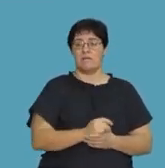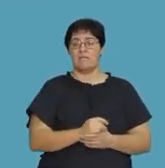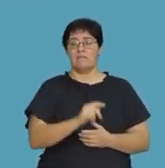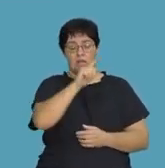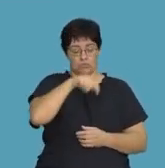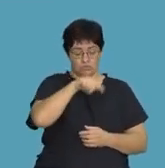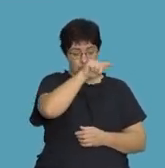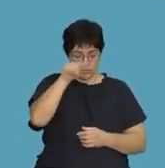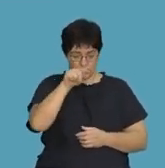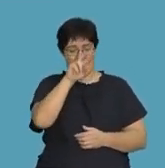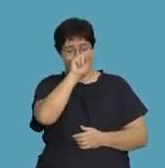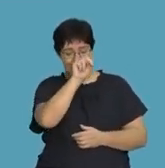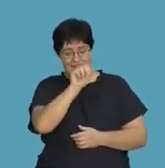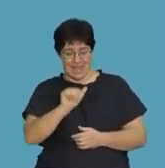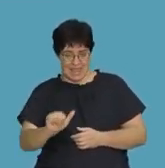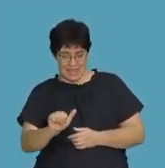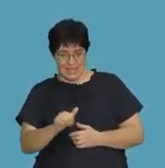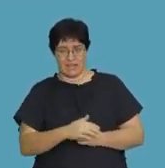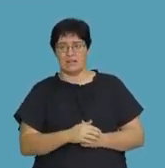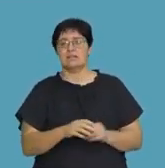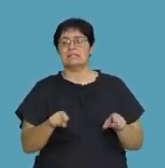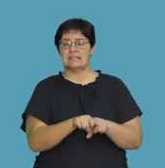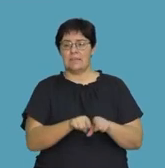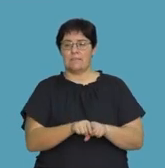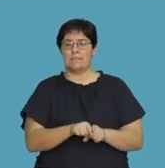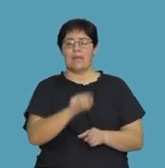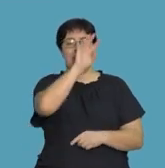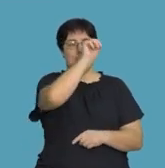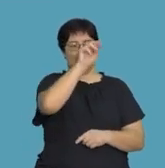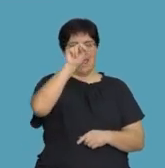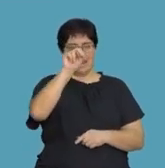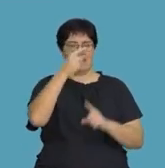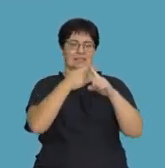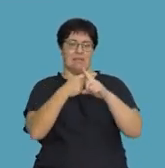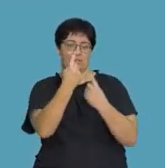root, it will be the same as me multiplying those,